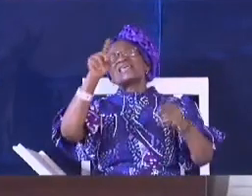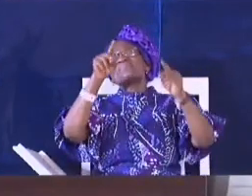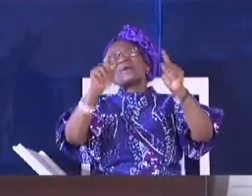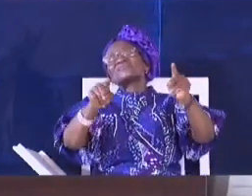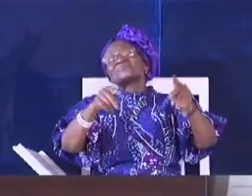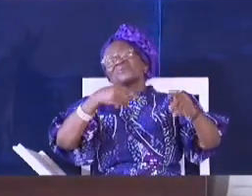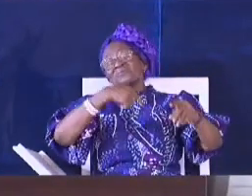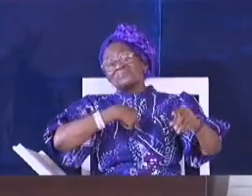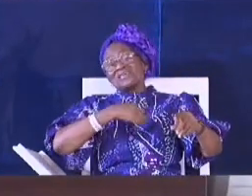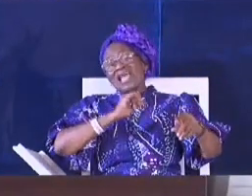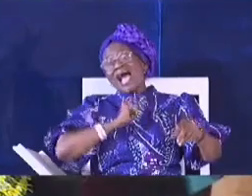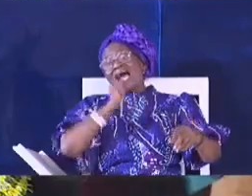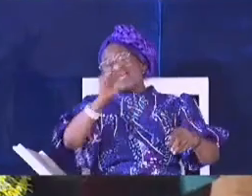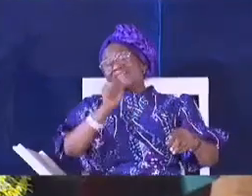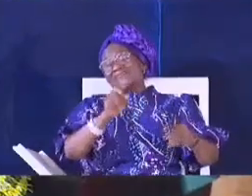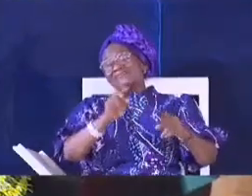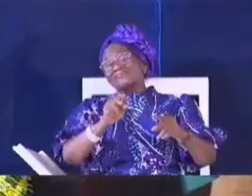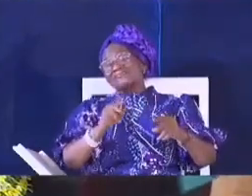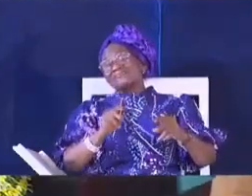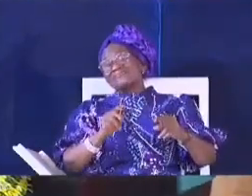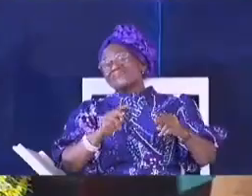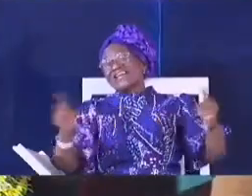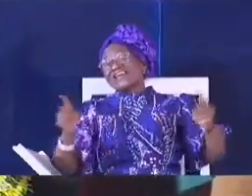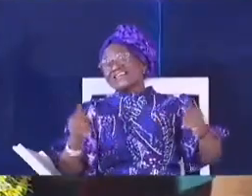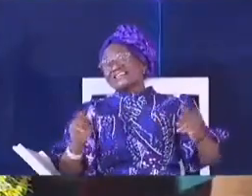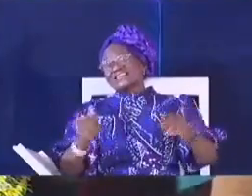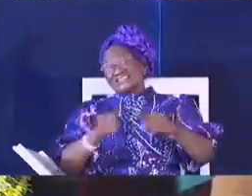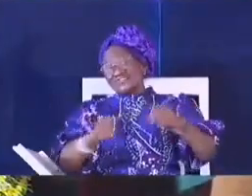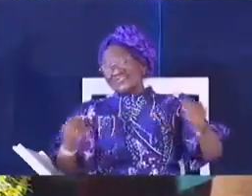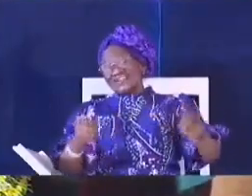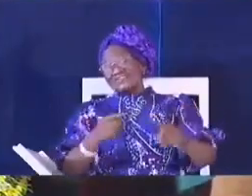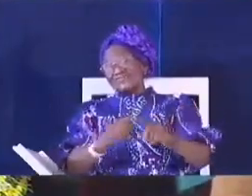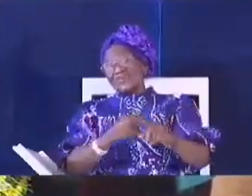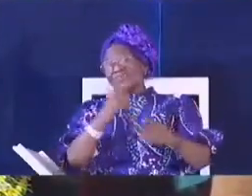different from what I was when I came in, you know.